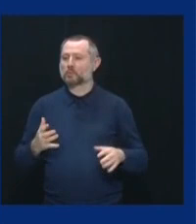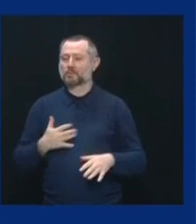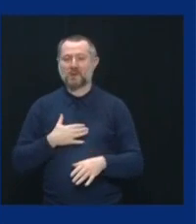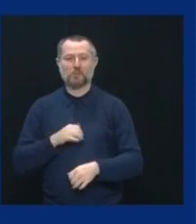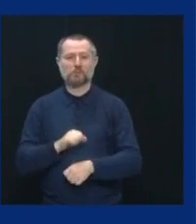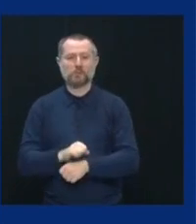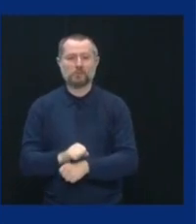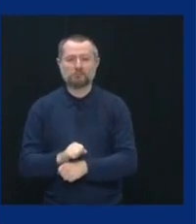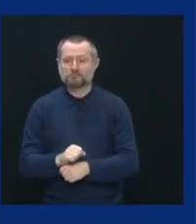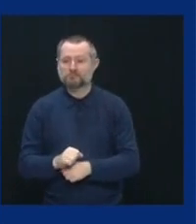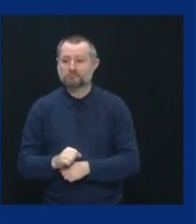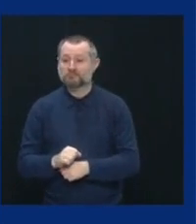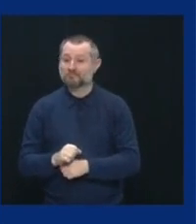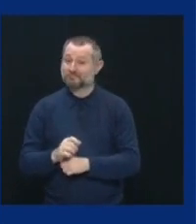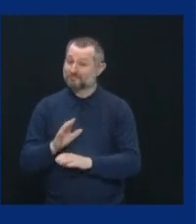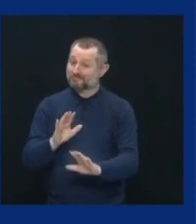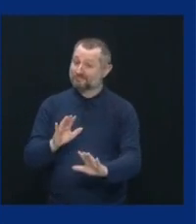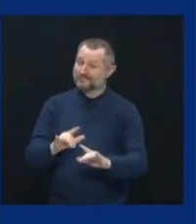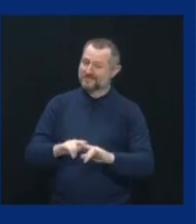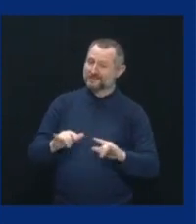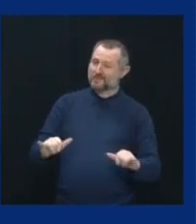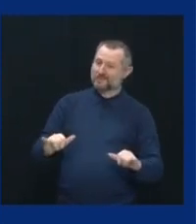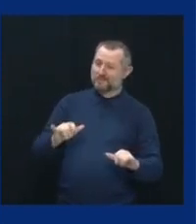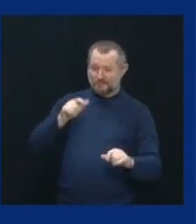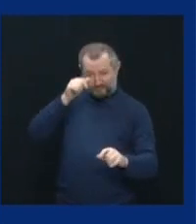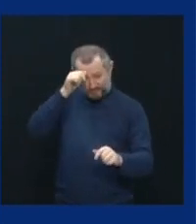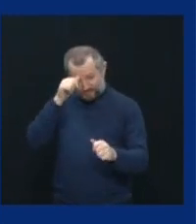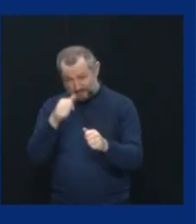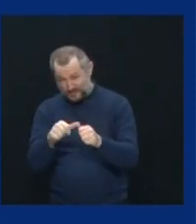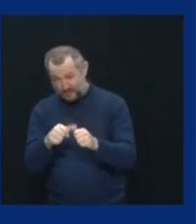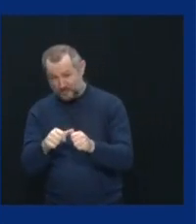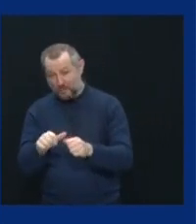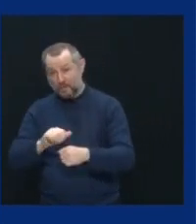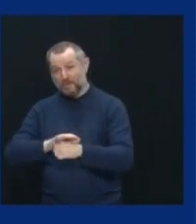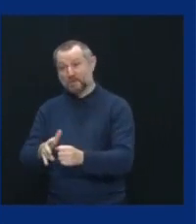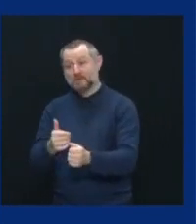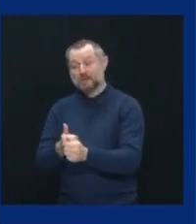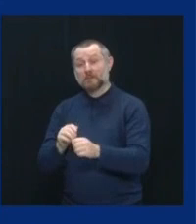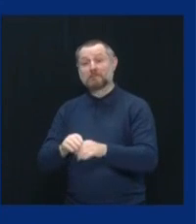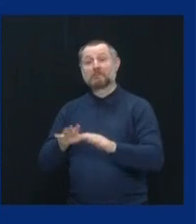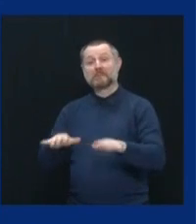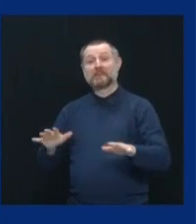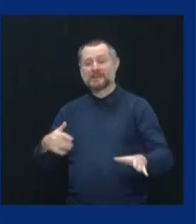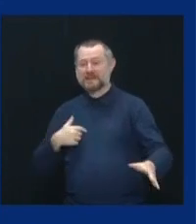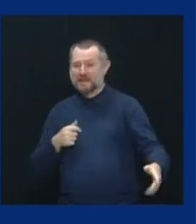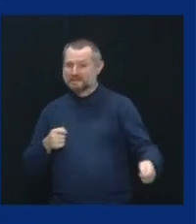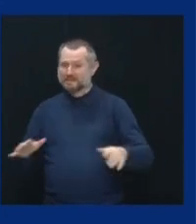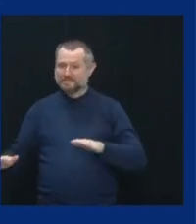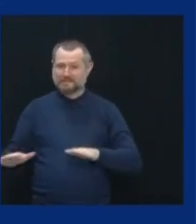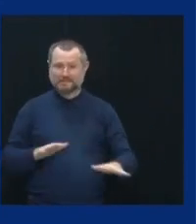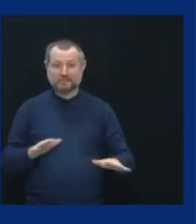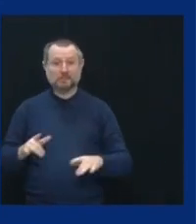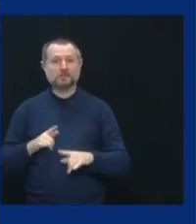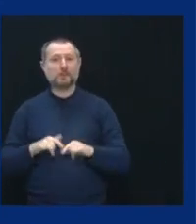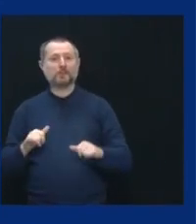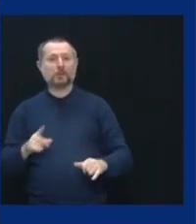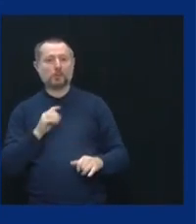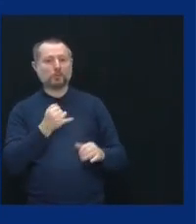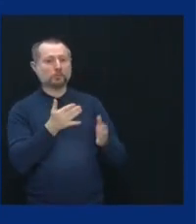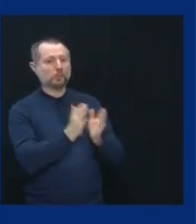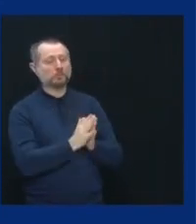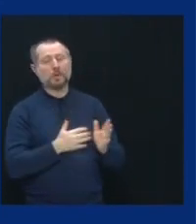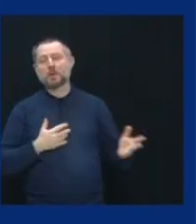at the same time, we're managing the pandemic. That's what everybody was doing. And these things all